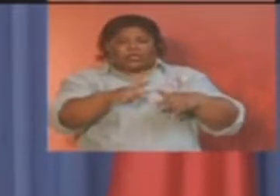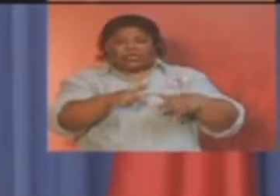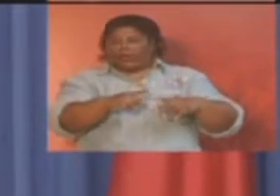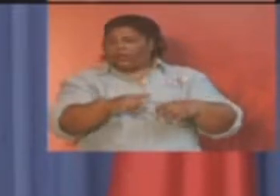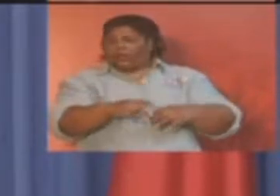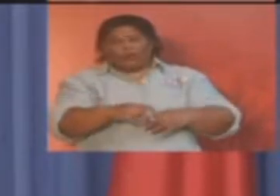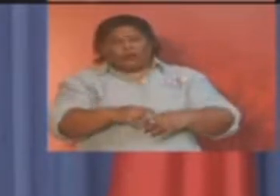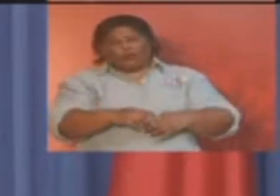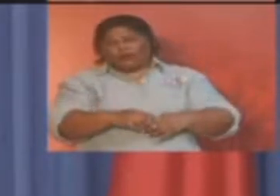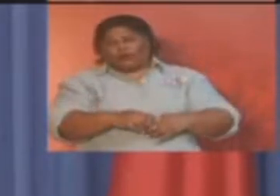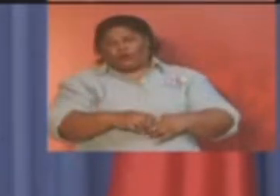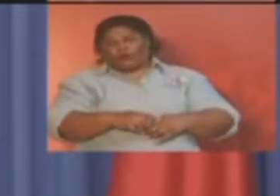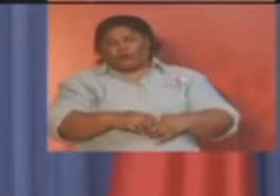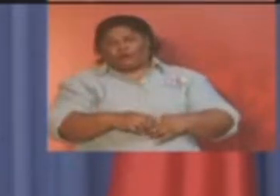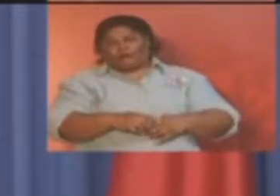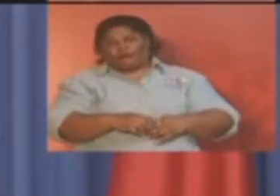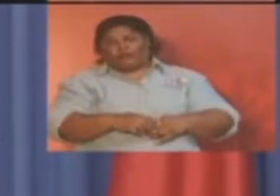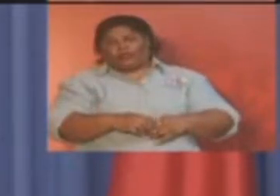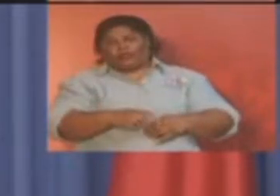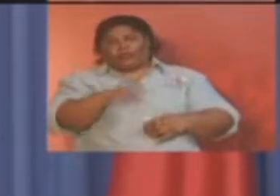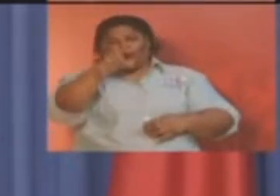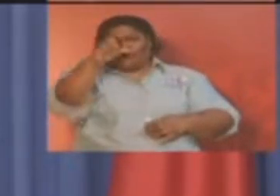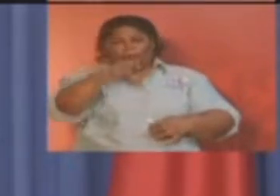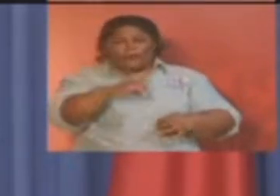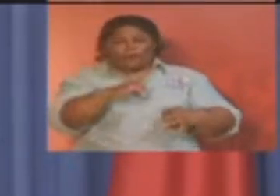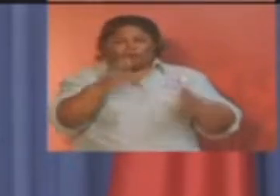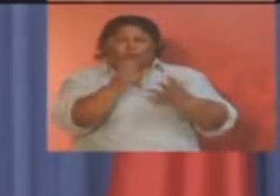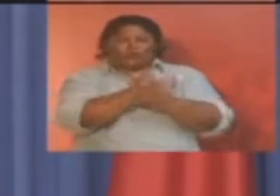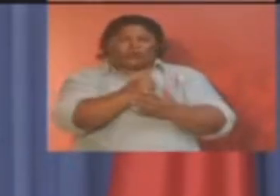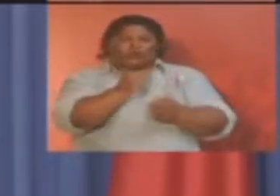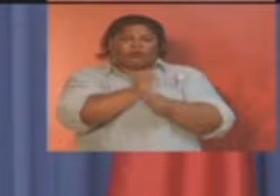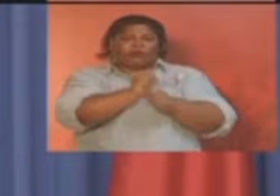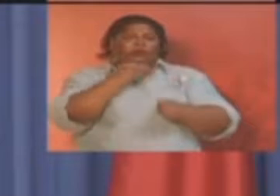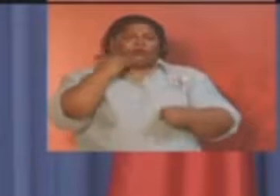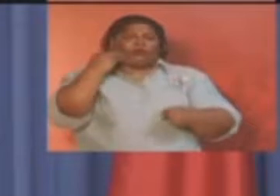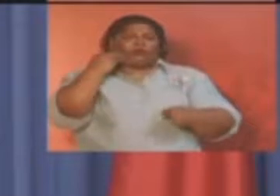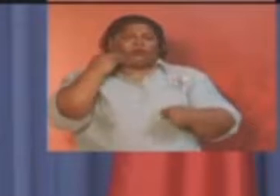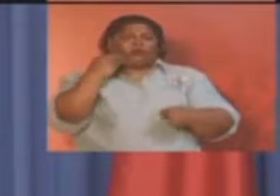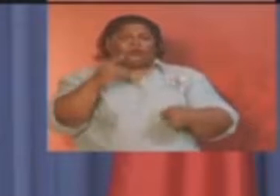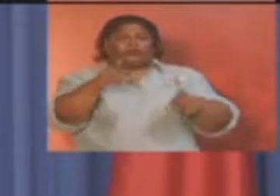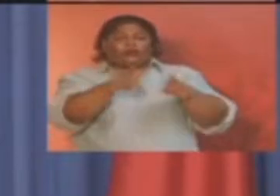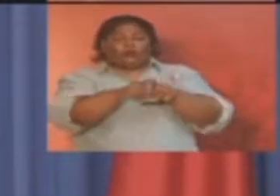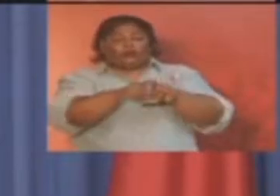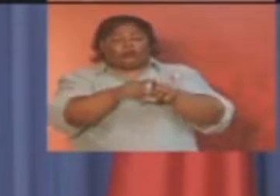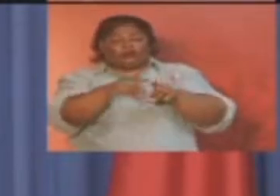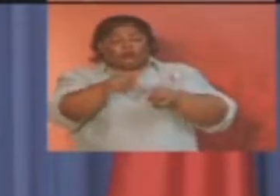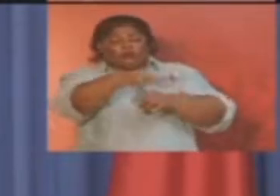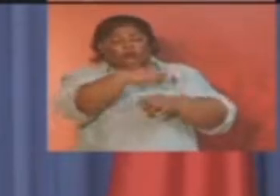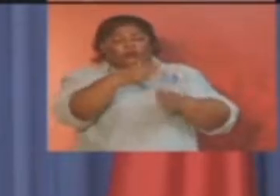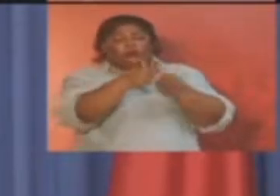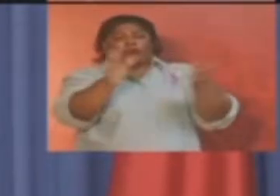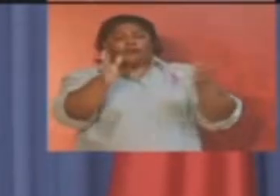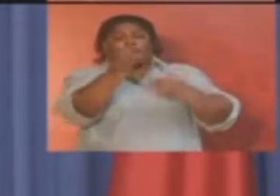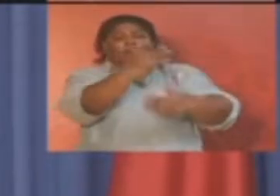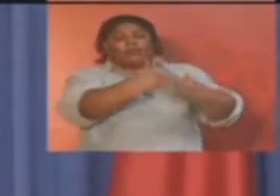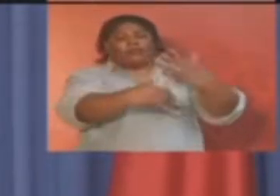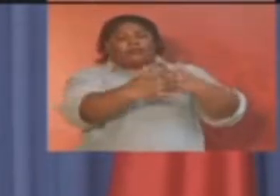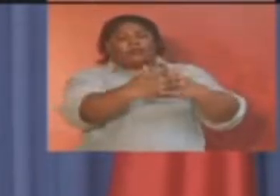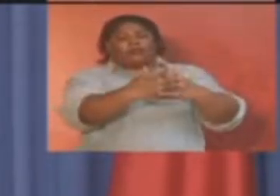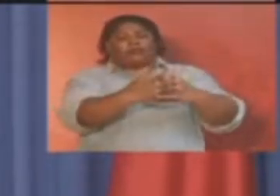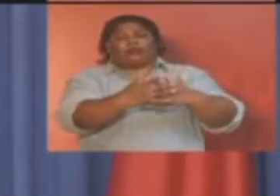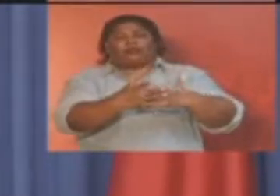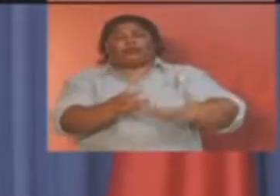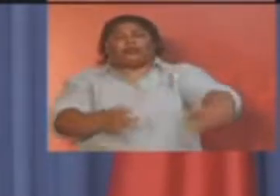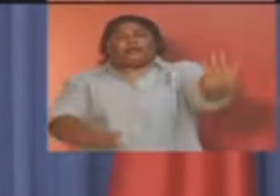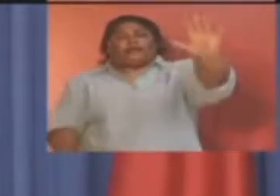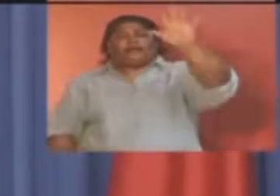home. We're also keeping the number of persons gathered in public places at 5. Of course, this does not apply to some